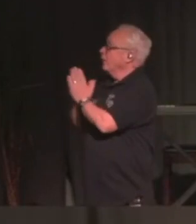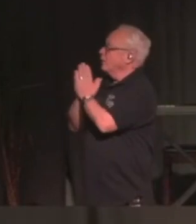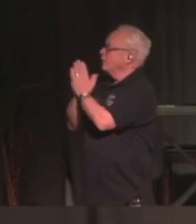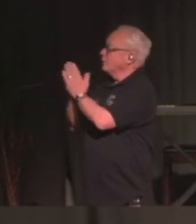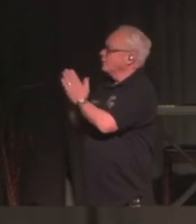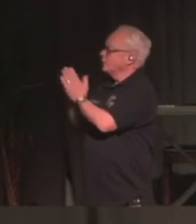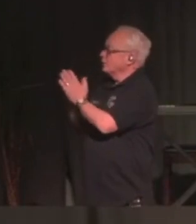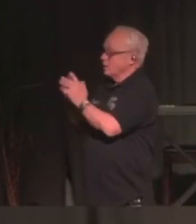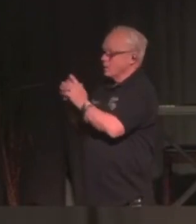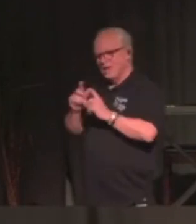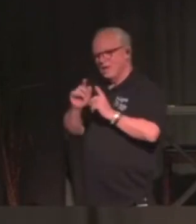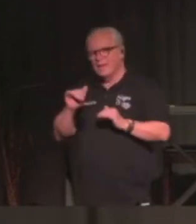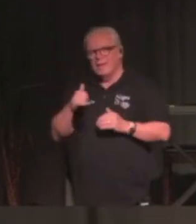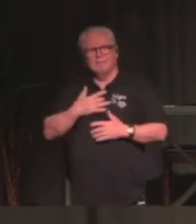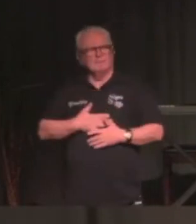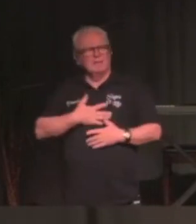You see, until we,